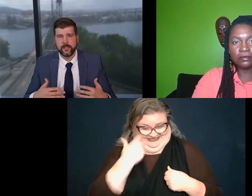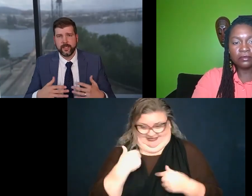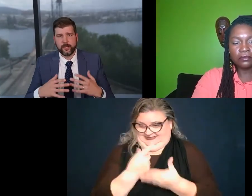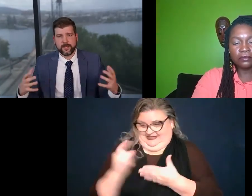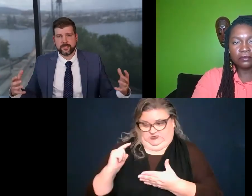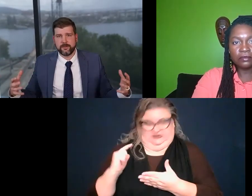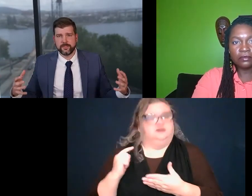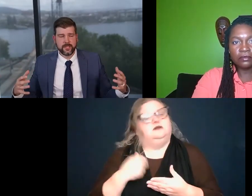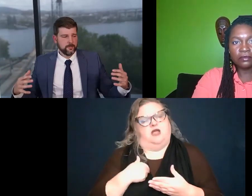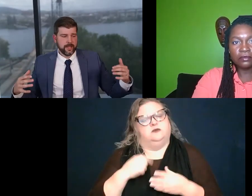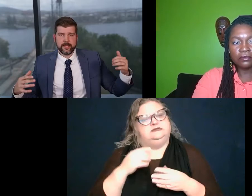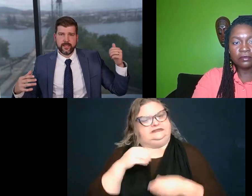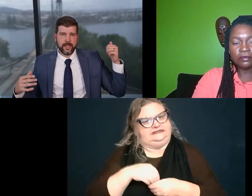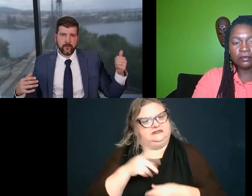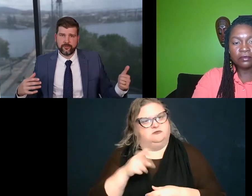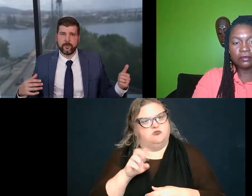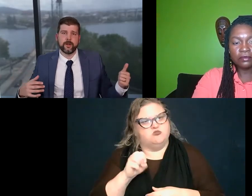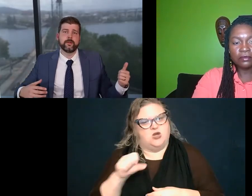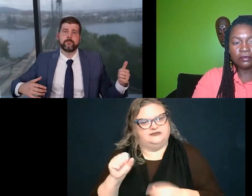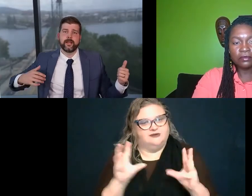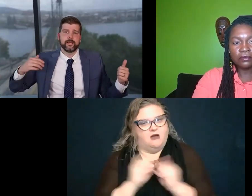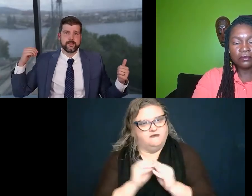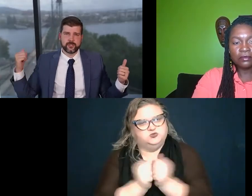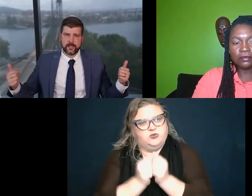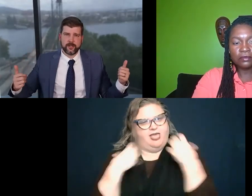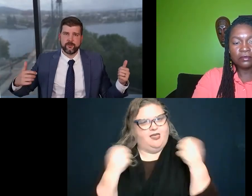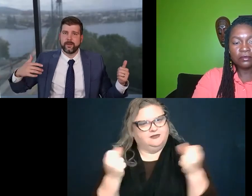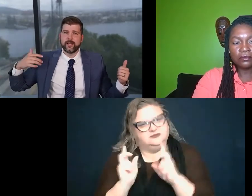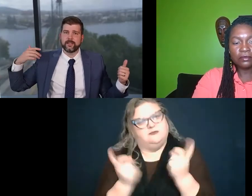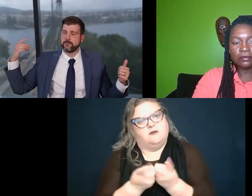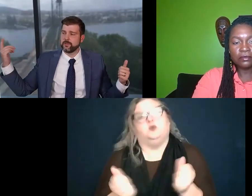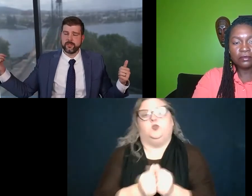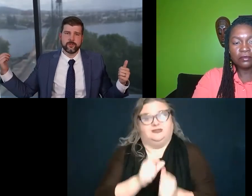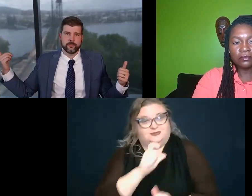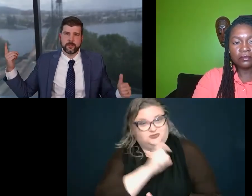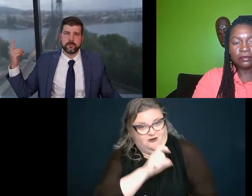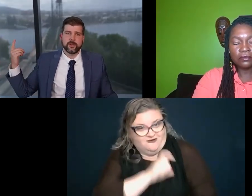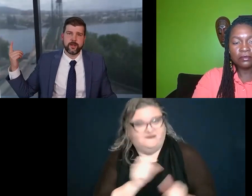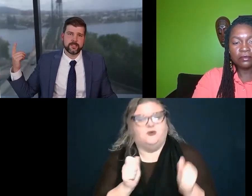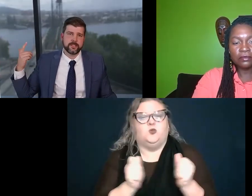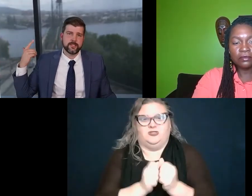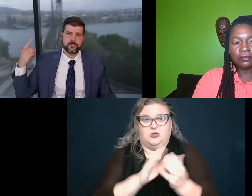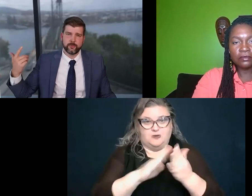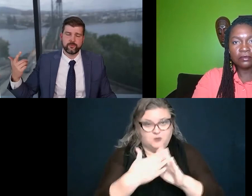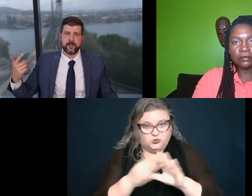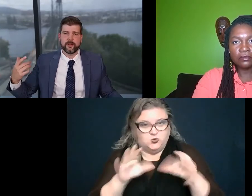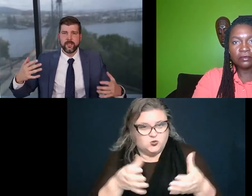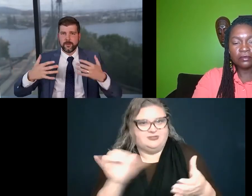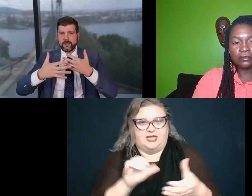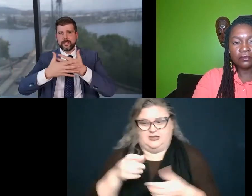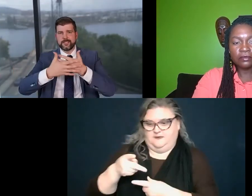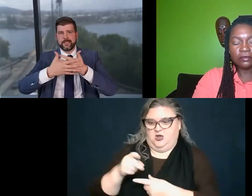last week, at a press conference by the health department, by the sheriff, by community groups like POIC and Joe